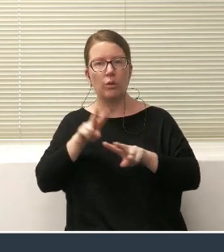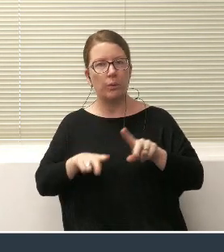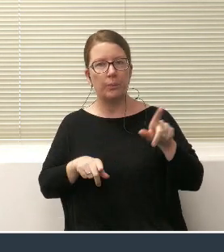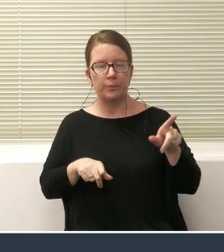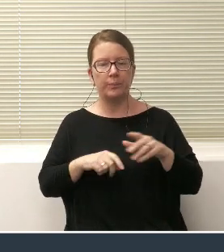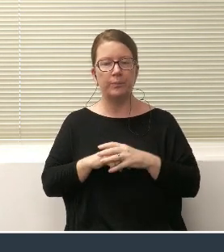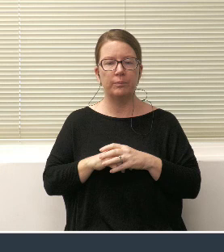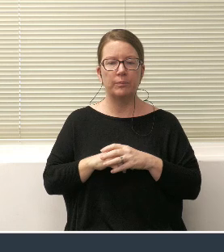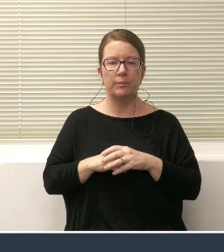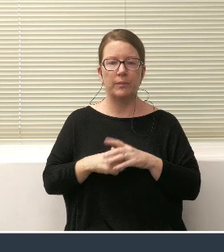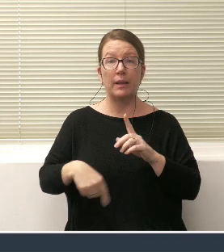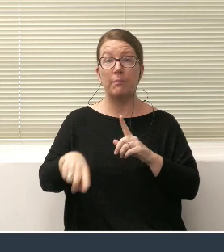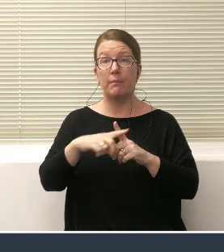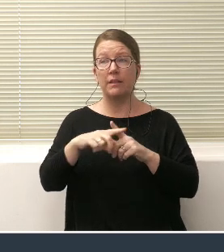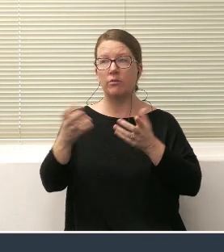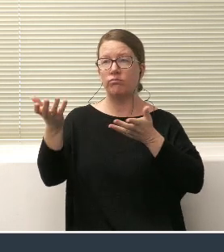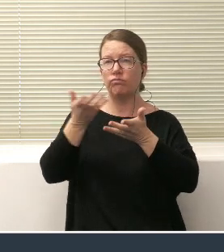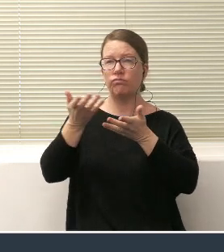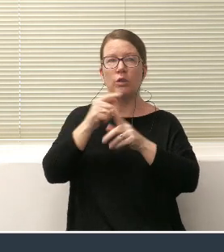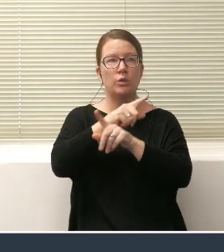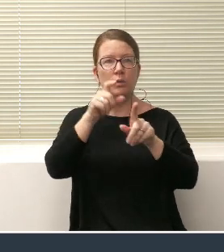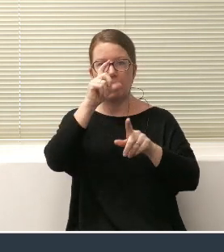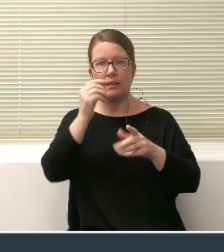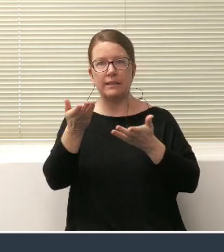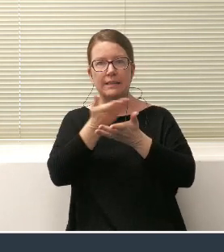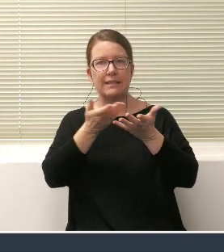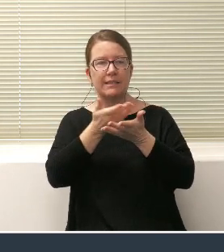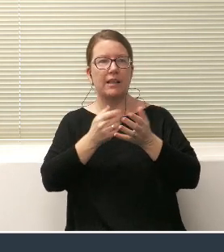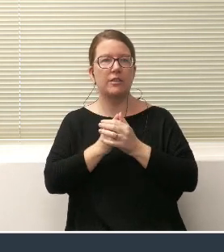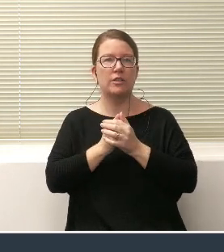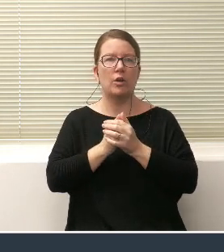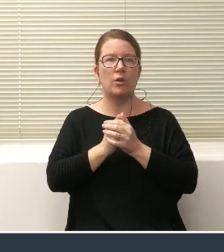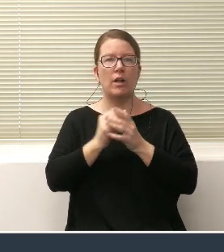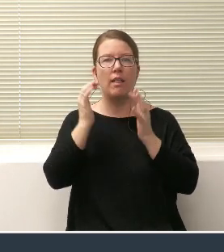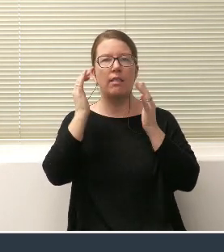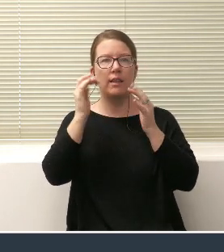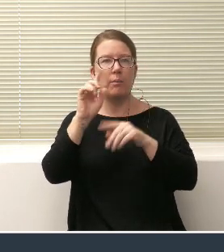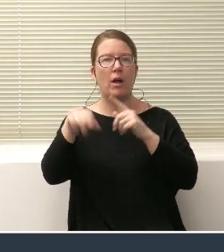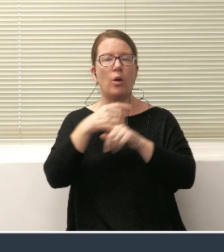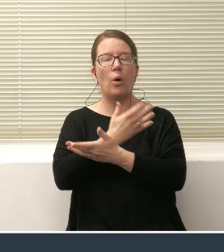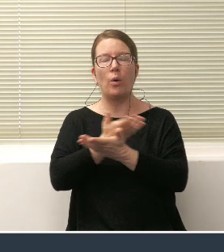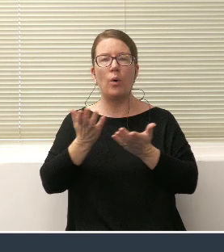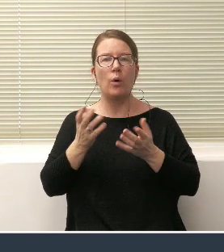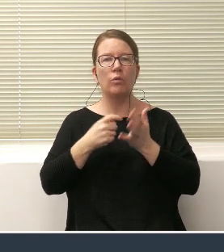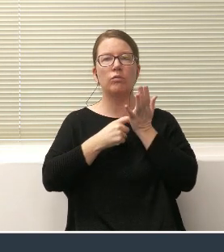Through deliberations, Council will have the chance to equally discuss and consider all requests.